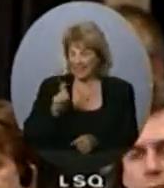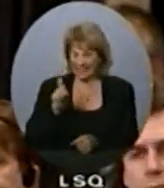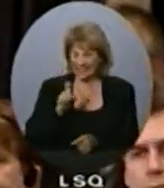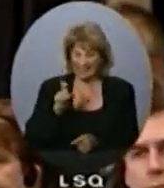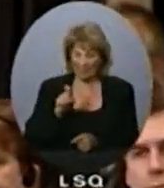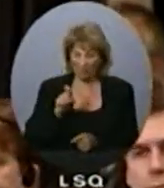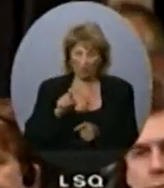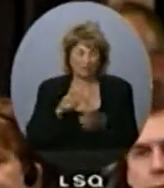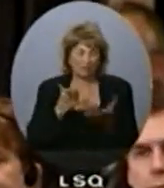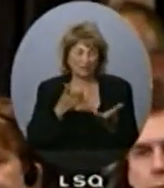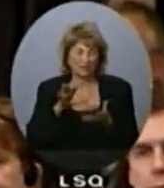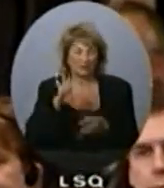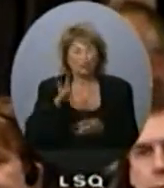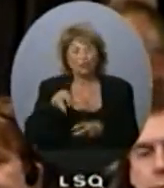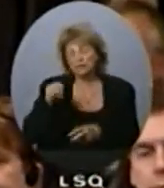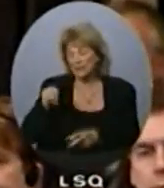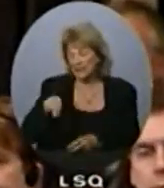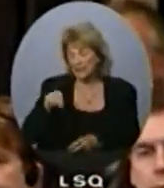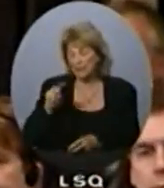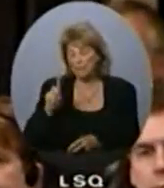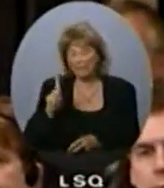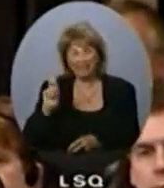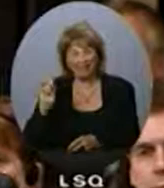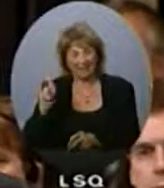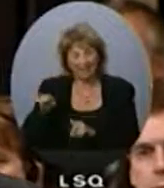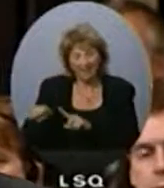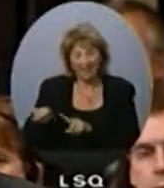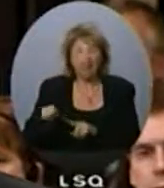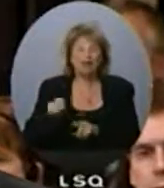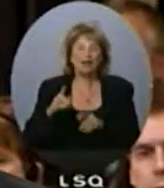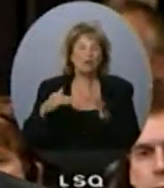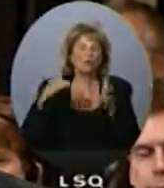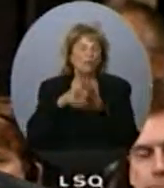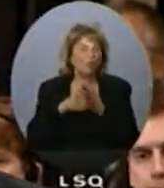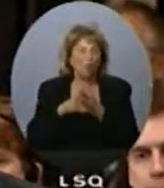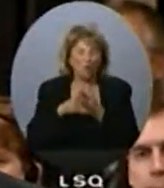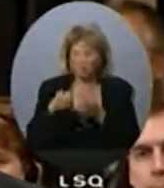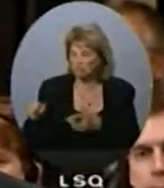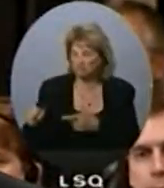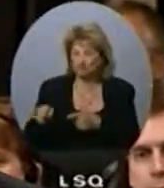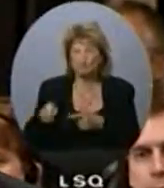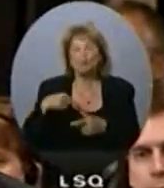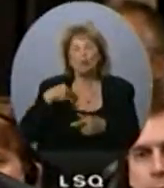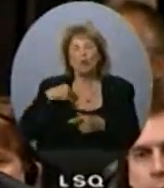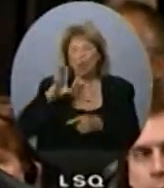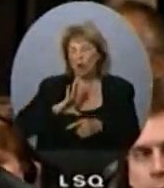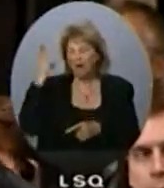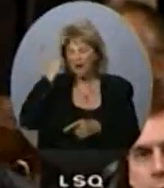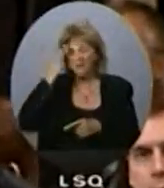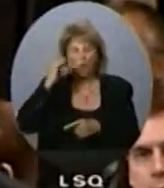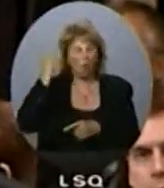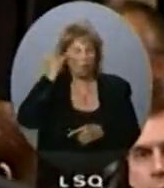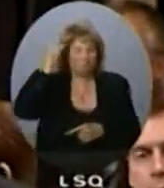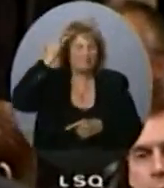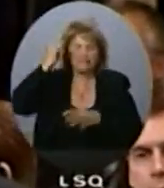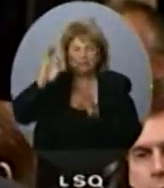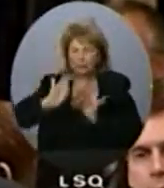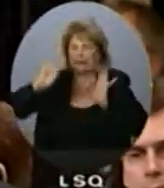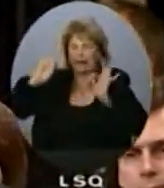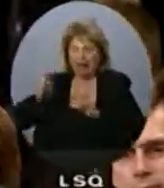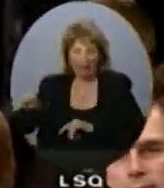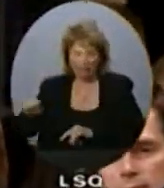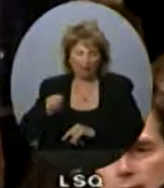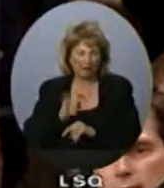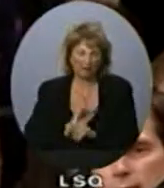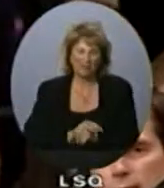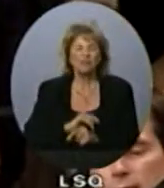trade. On our side, Mr. Speaker, we welcome the 9th round of negotiations, as the benefits to Canadian